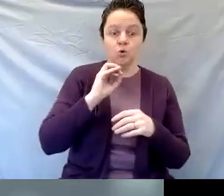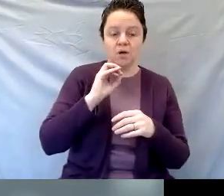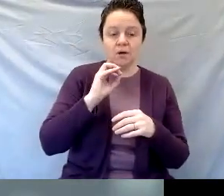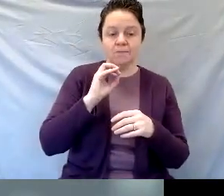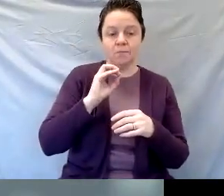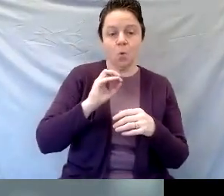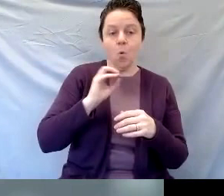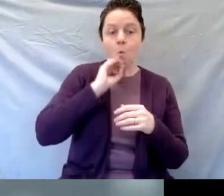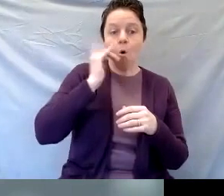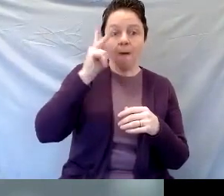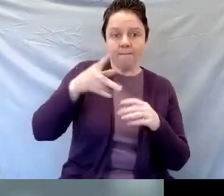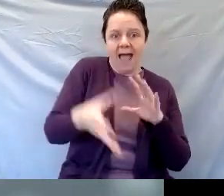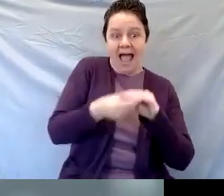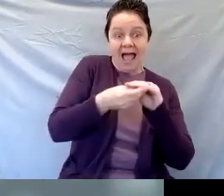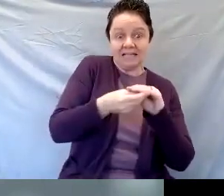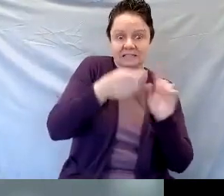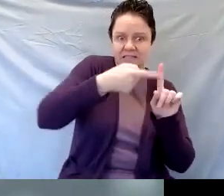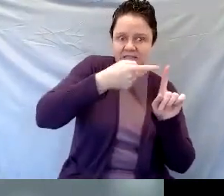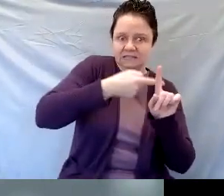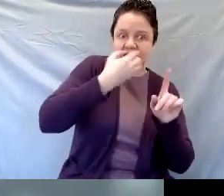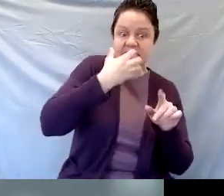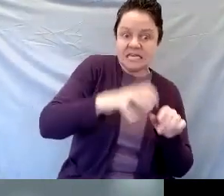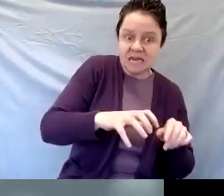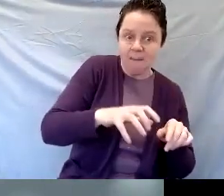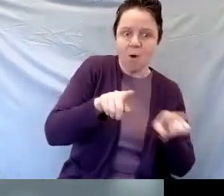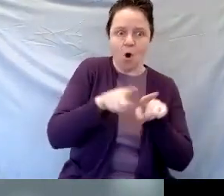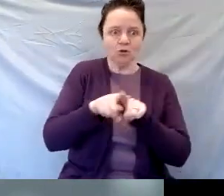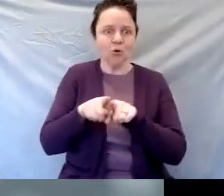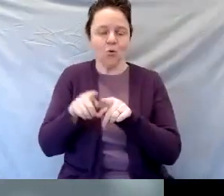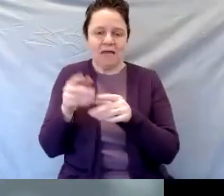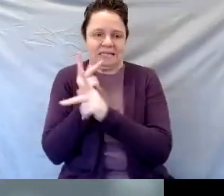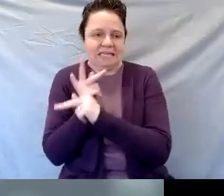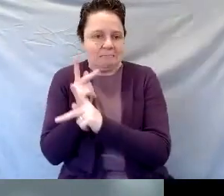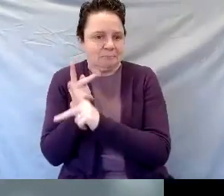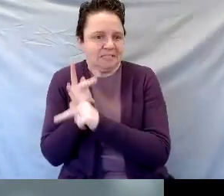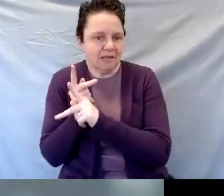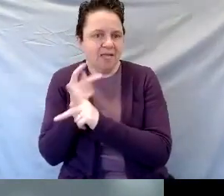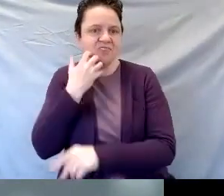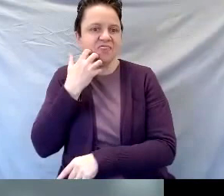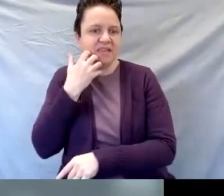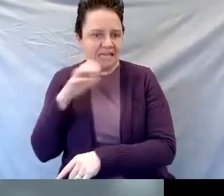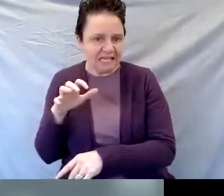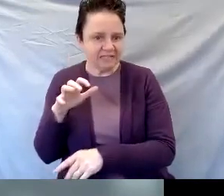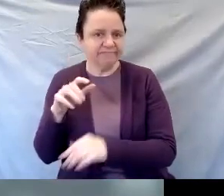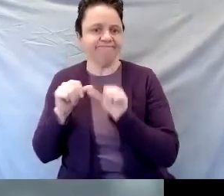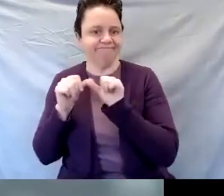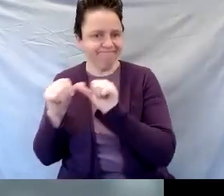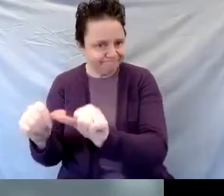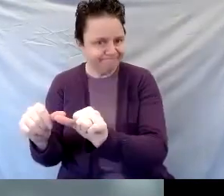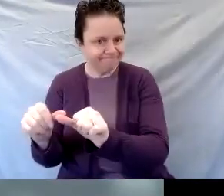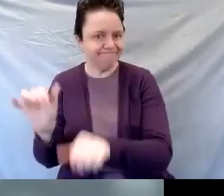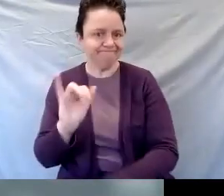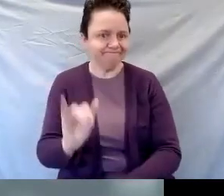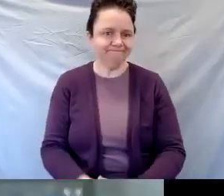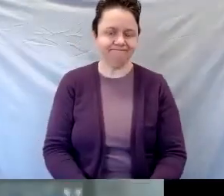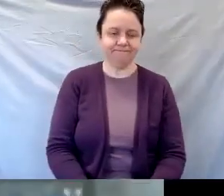but water doesn't lose energy nearly as quickly. So once you get that water warmed up, then it's going to stay that temperature.